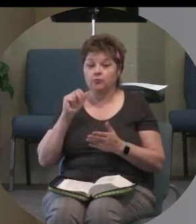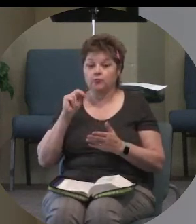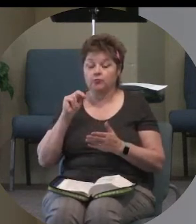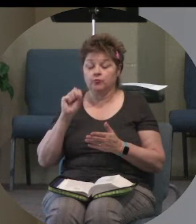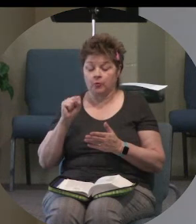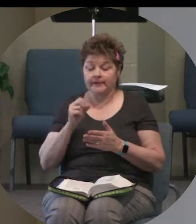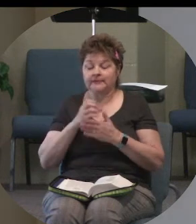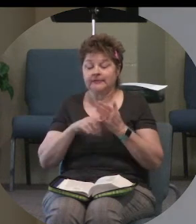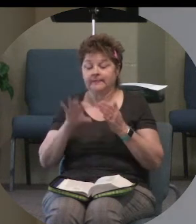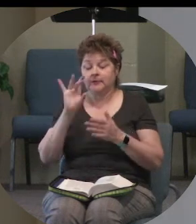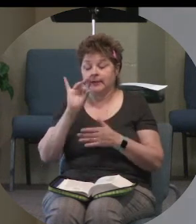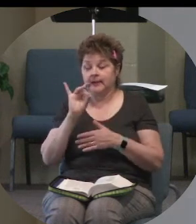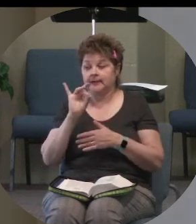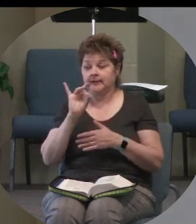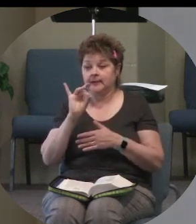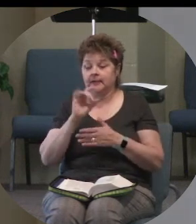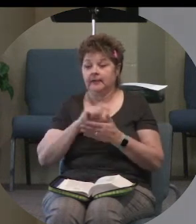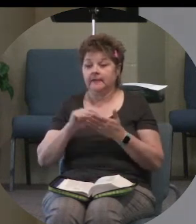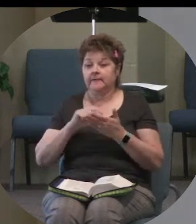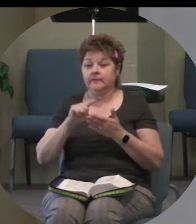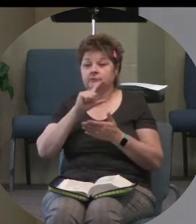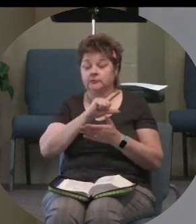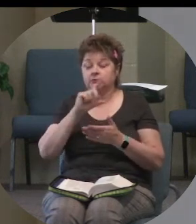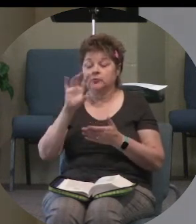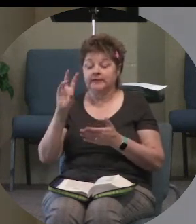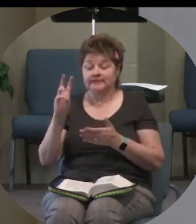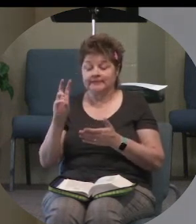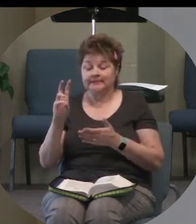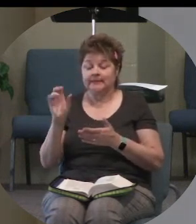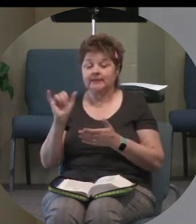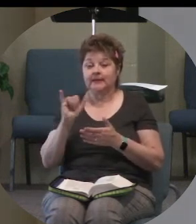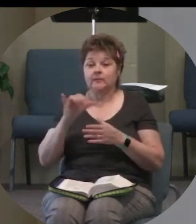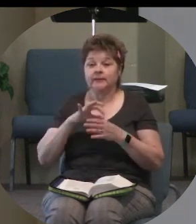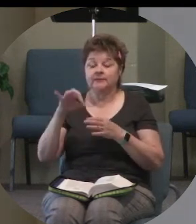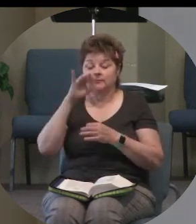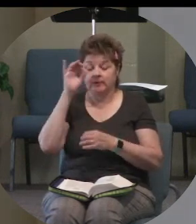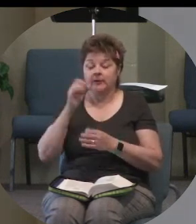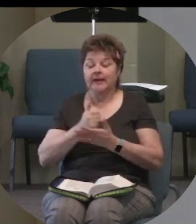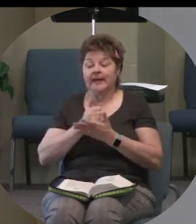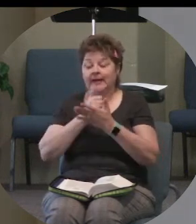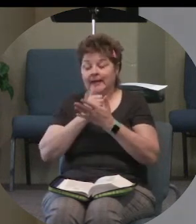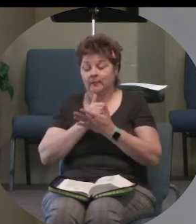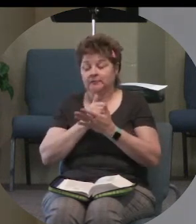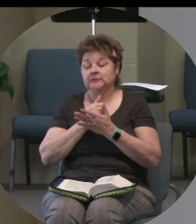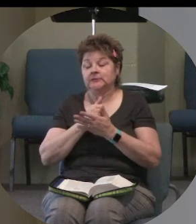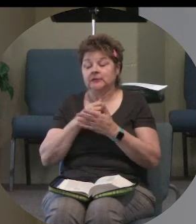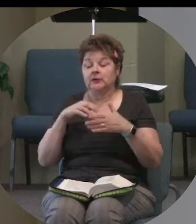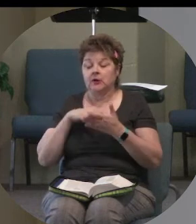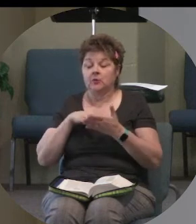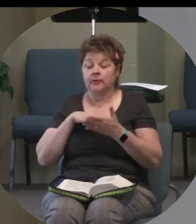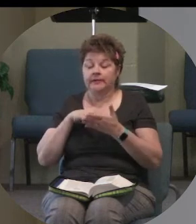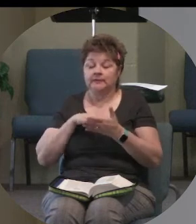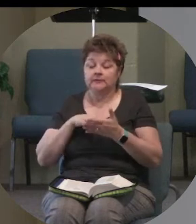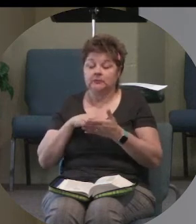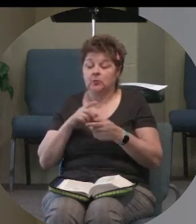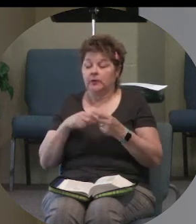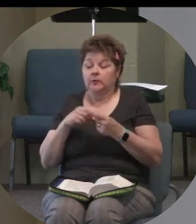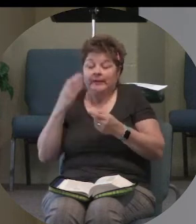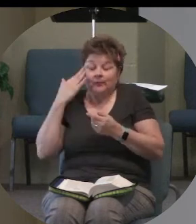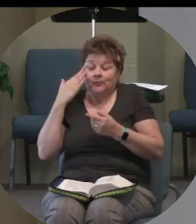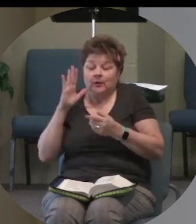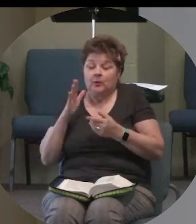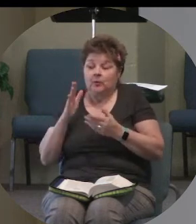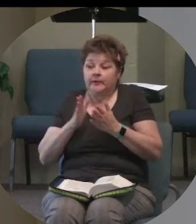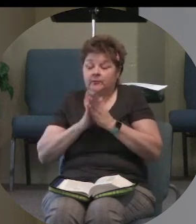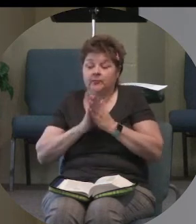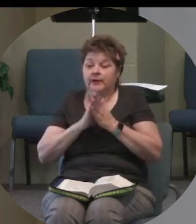Romans 8, 26 says, likewise, the Spirit helps us in our weakness, for we do not know what to pray, for we ought, but the Spirit